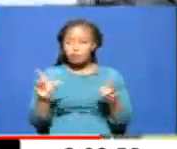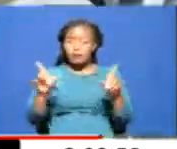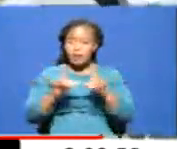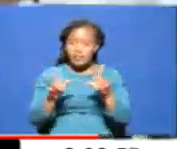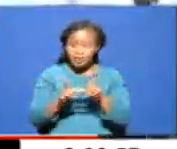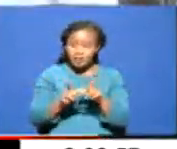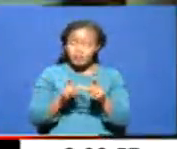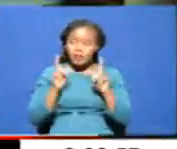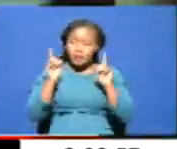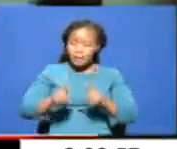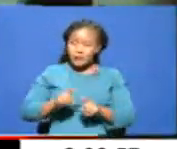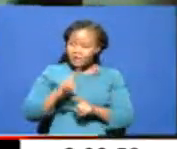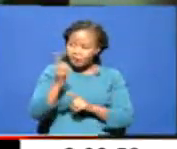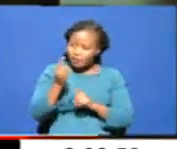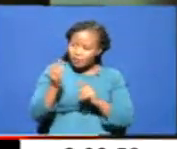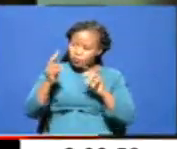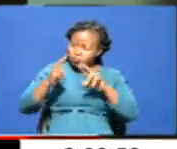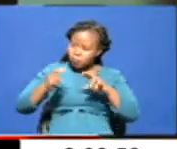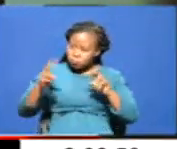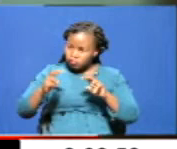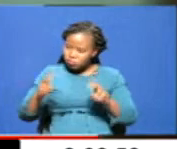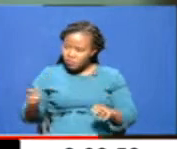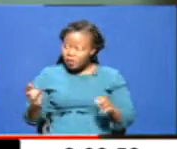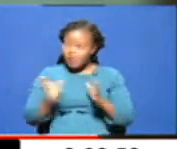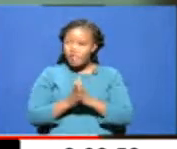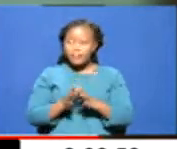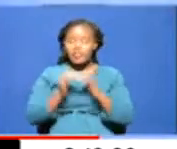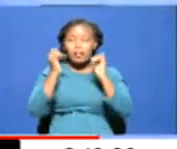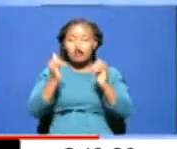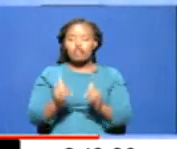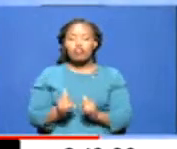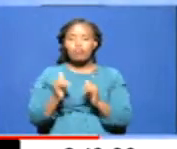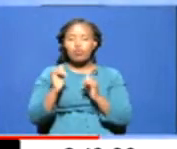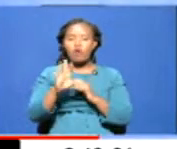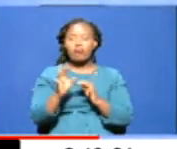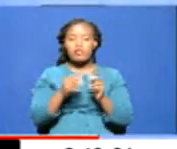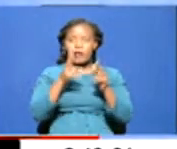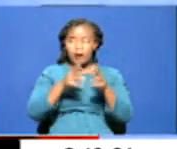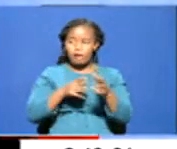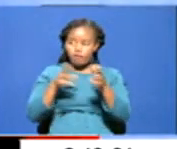undergo vetting and subsequent renewal of their firearm certificates.